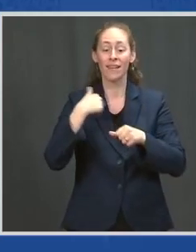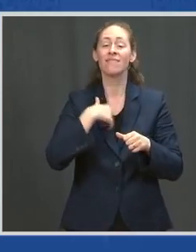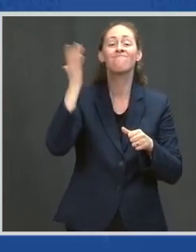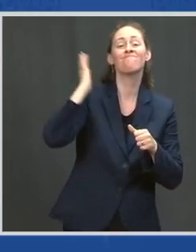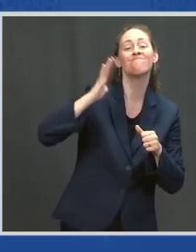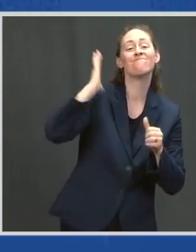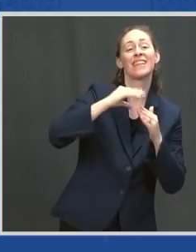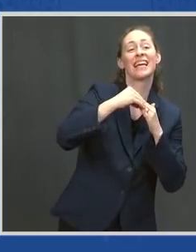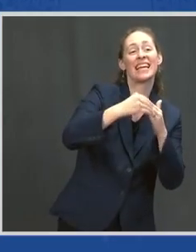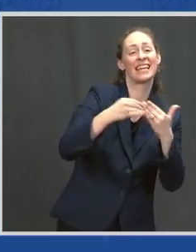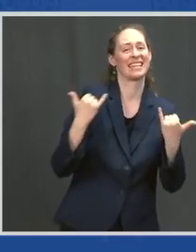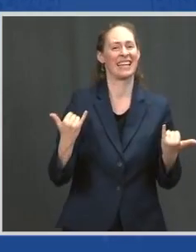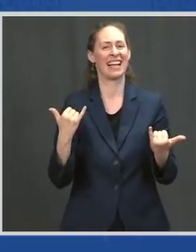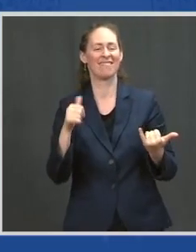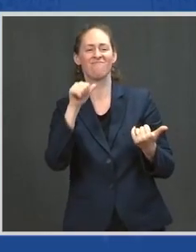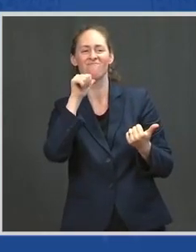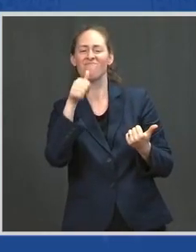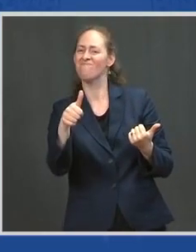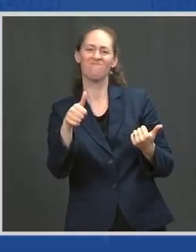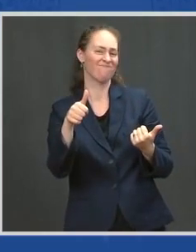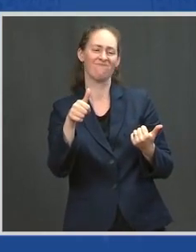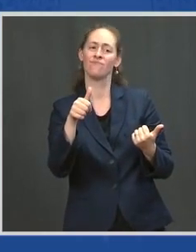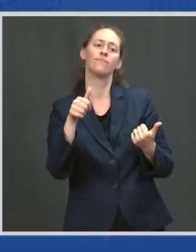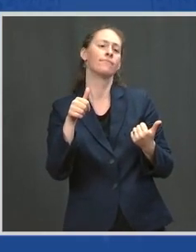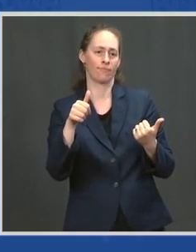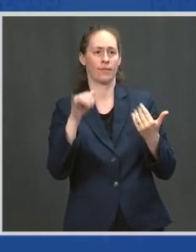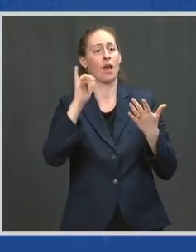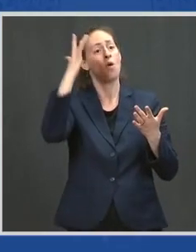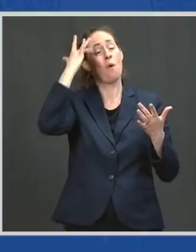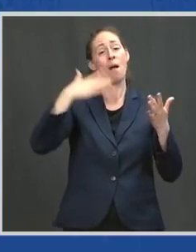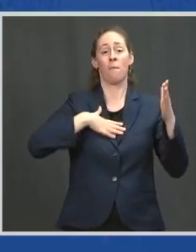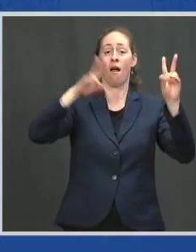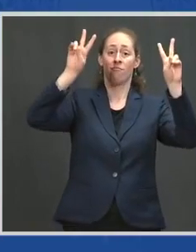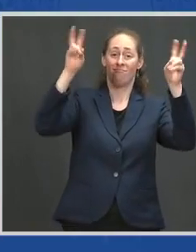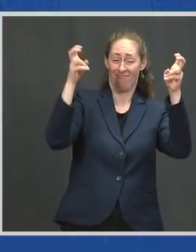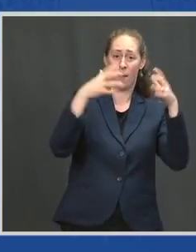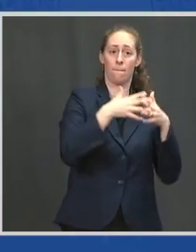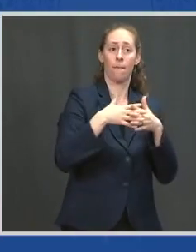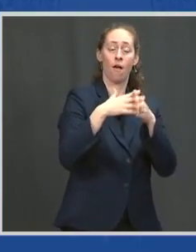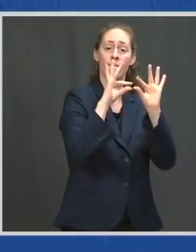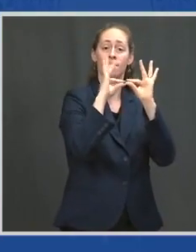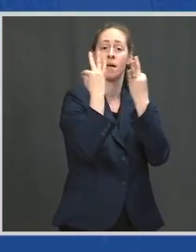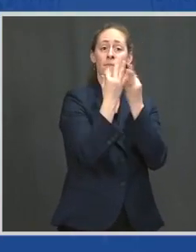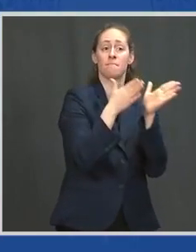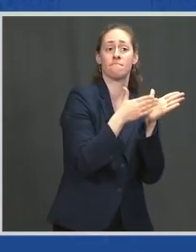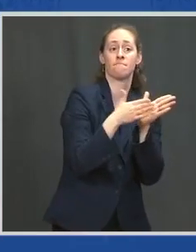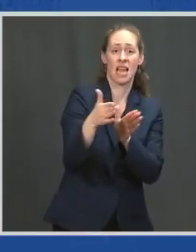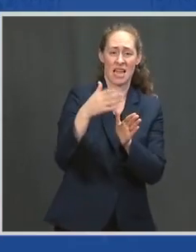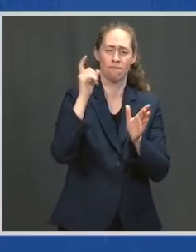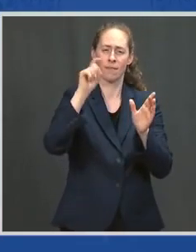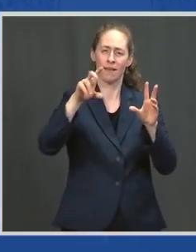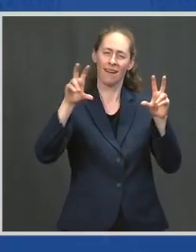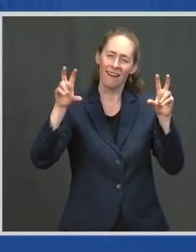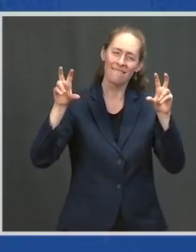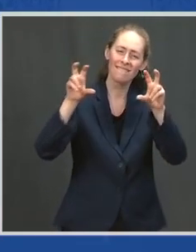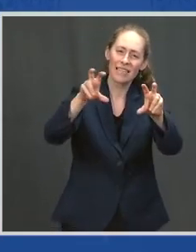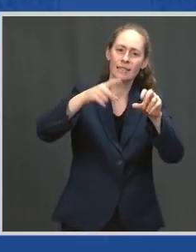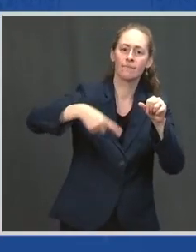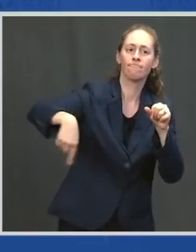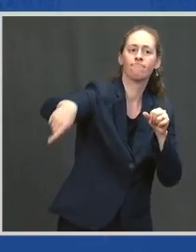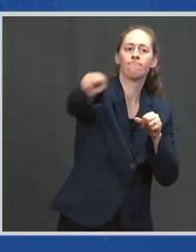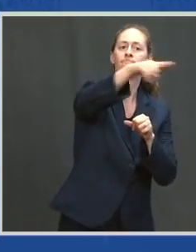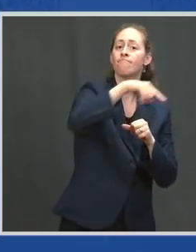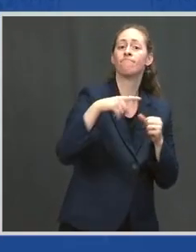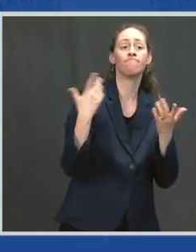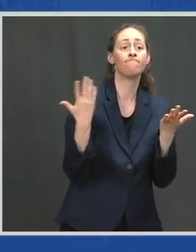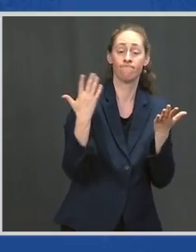Plan guarantees 4 additional years of public education for every person in America, starting as early as we can. We